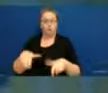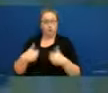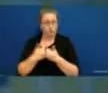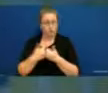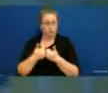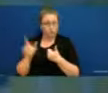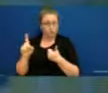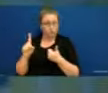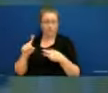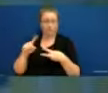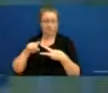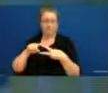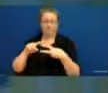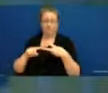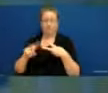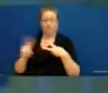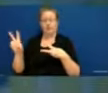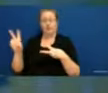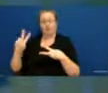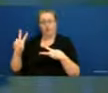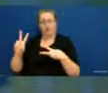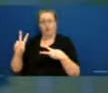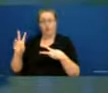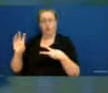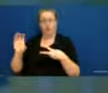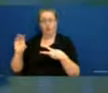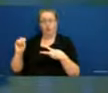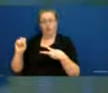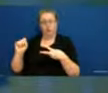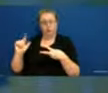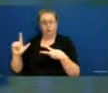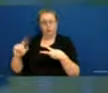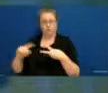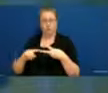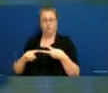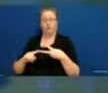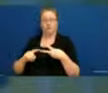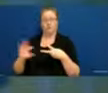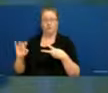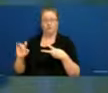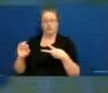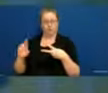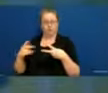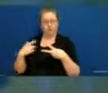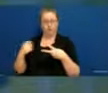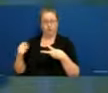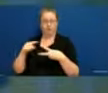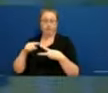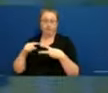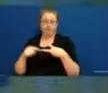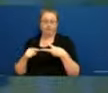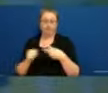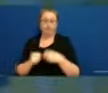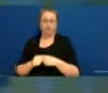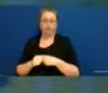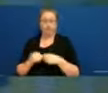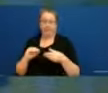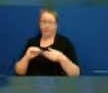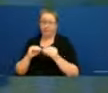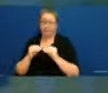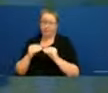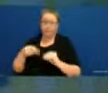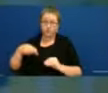the Vancouver Coastal and Fraser Health areas. That's where our highest numbers of cases are, and that's where